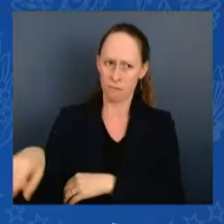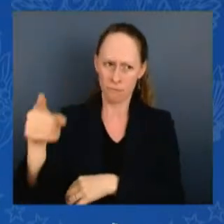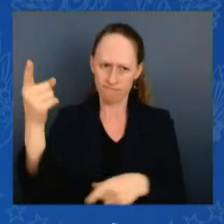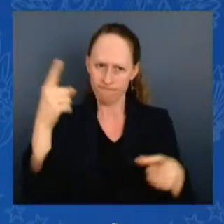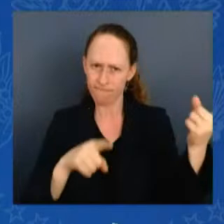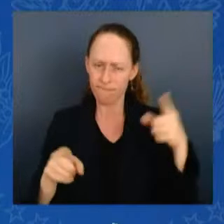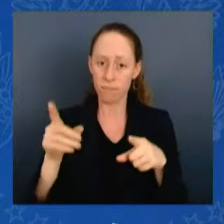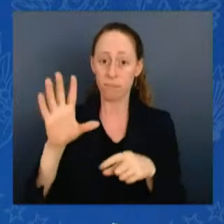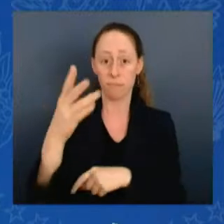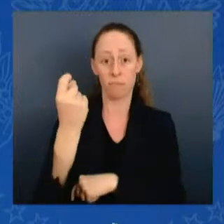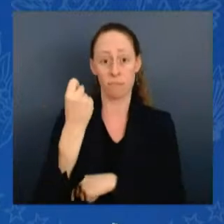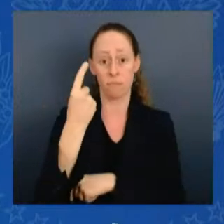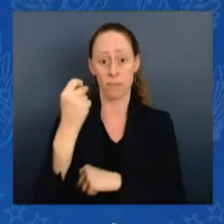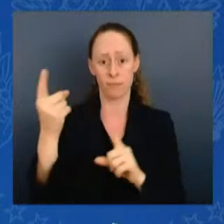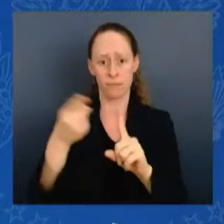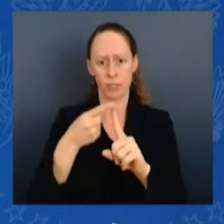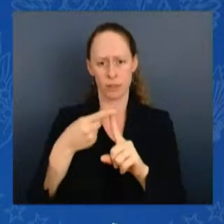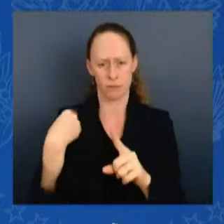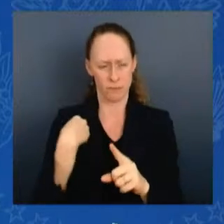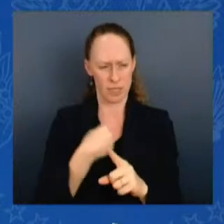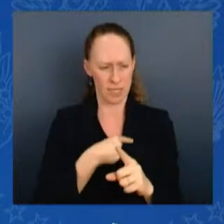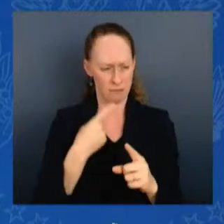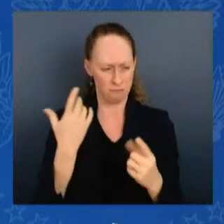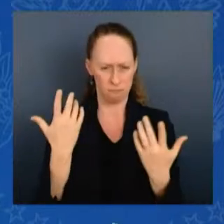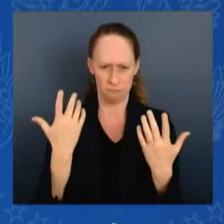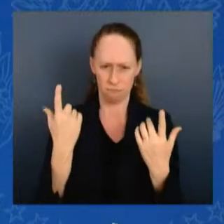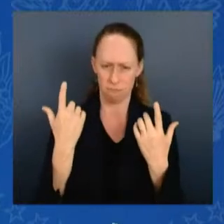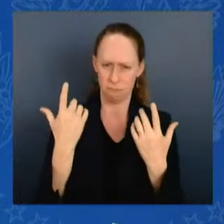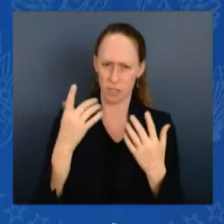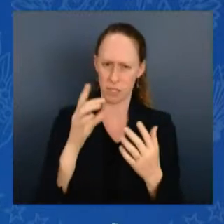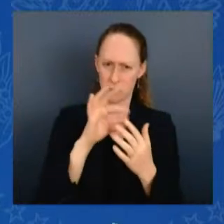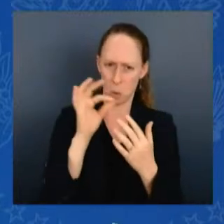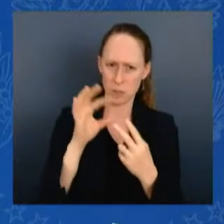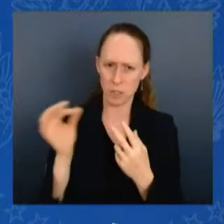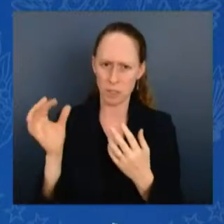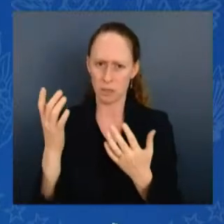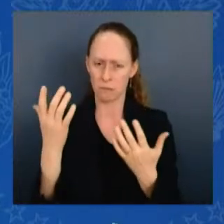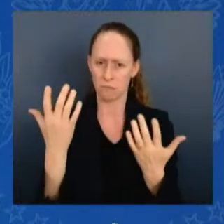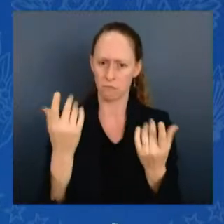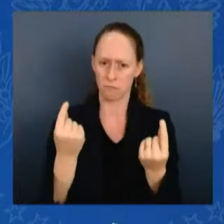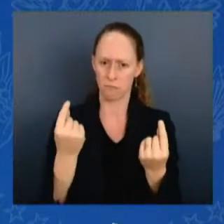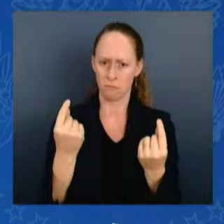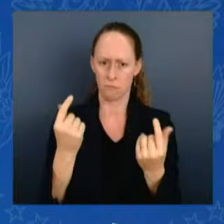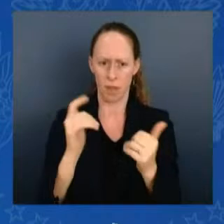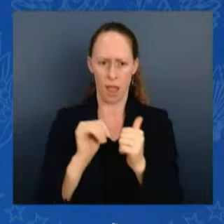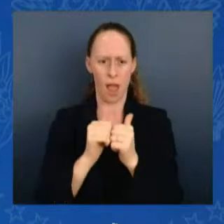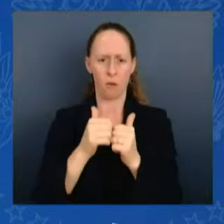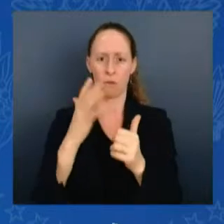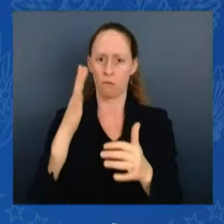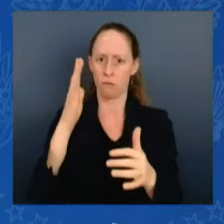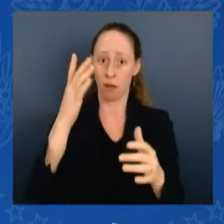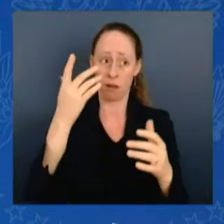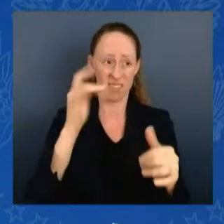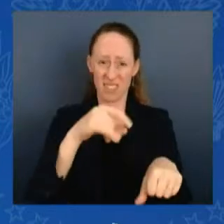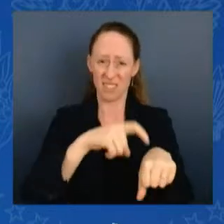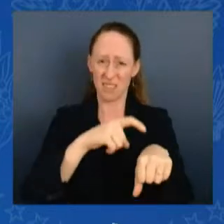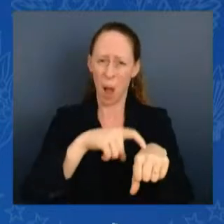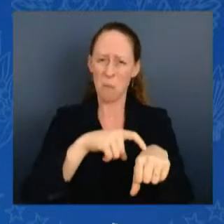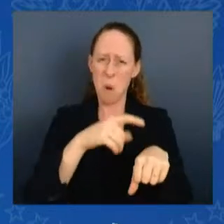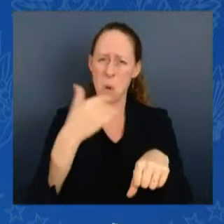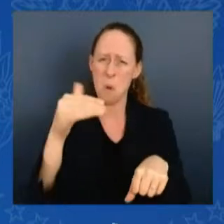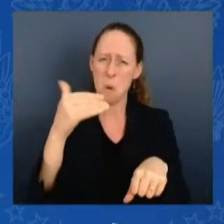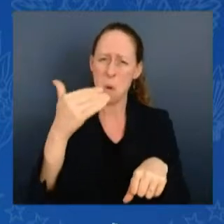Starting with NATO's creation. After World War II, many